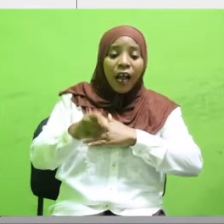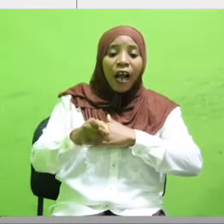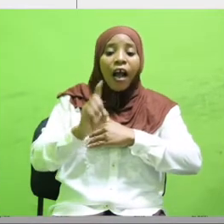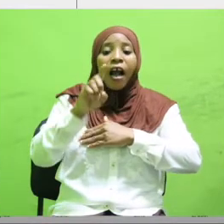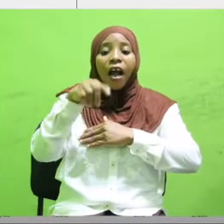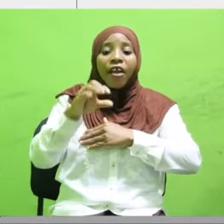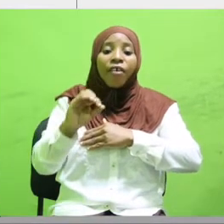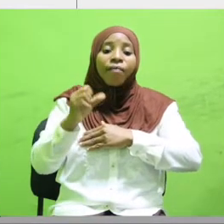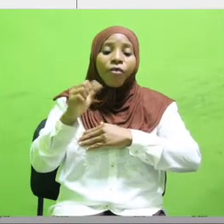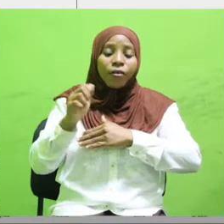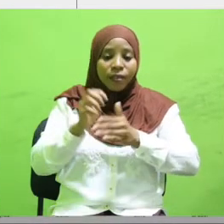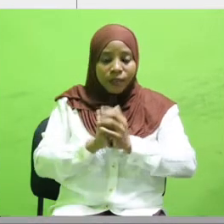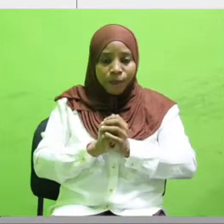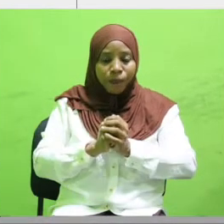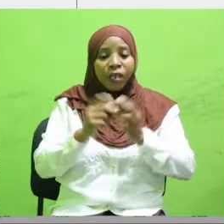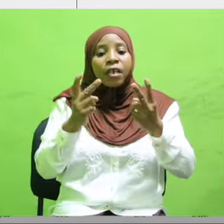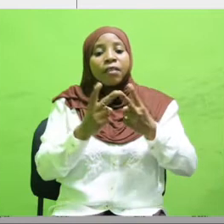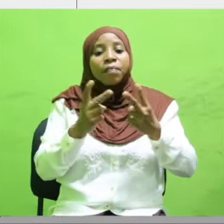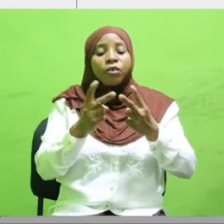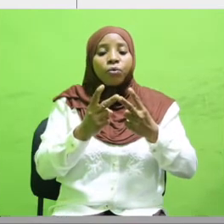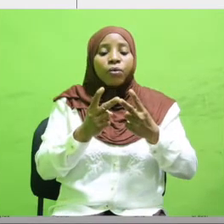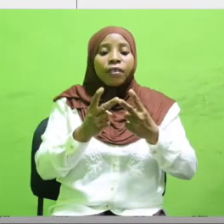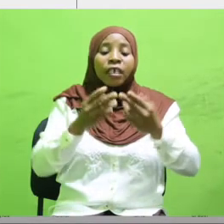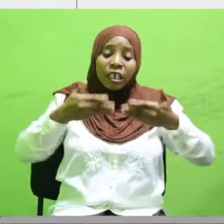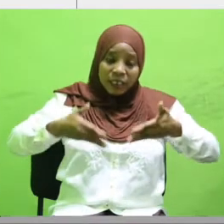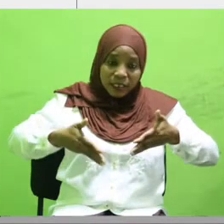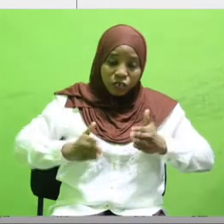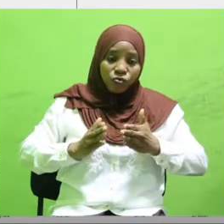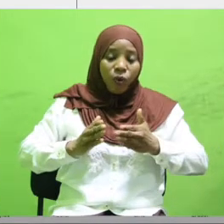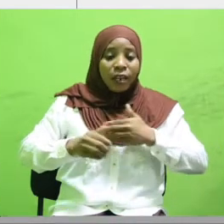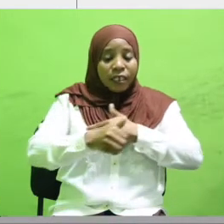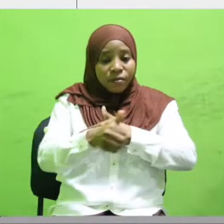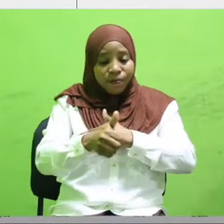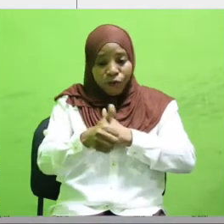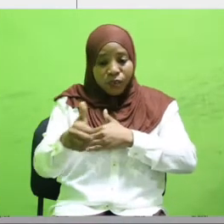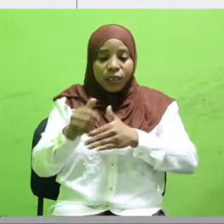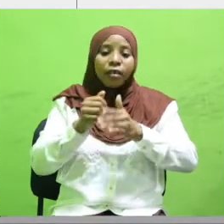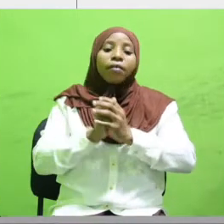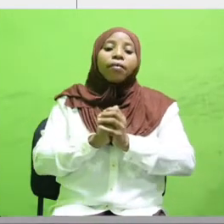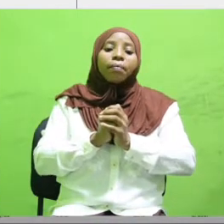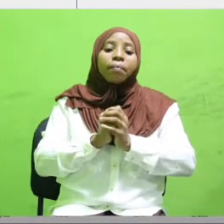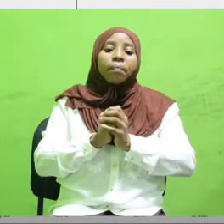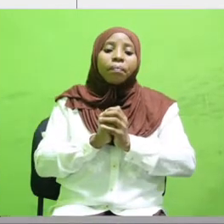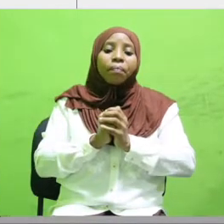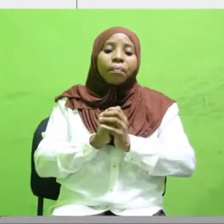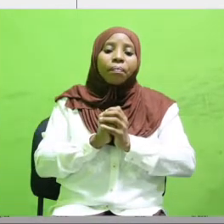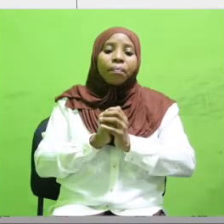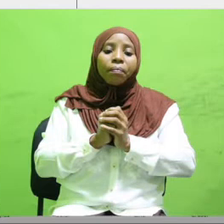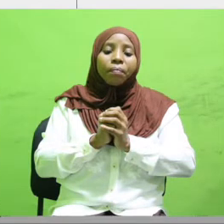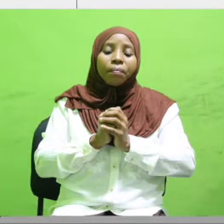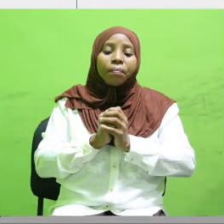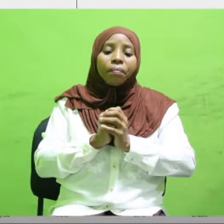reproduce sexually to form zygospores. So, members